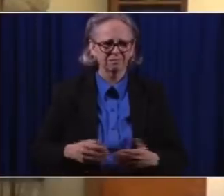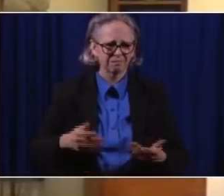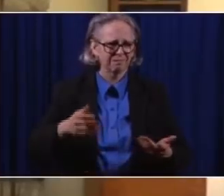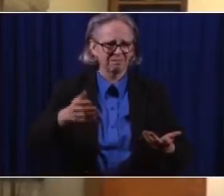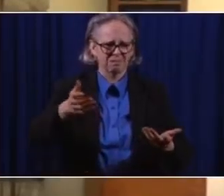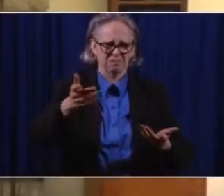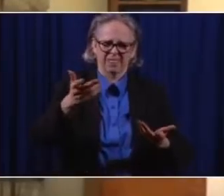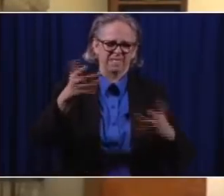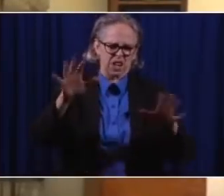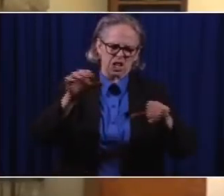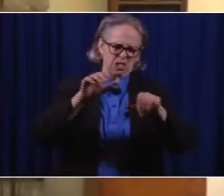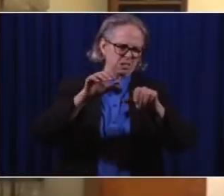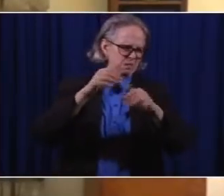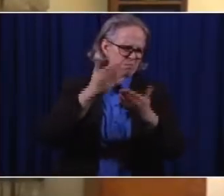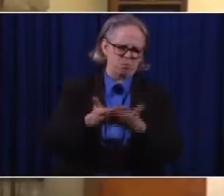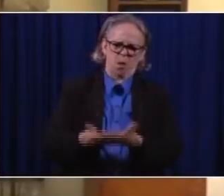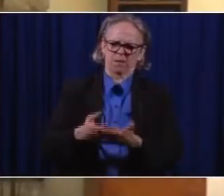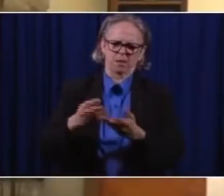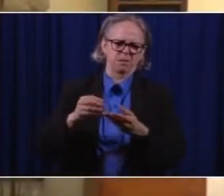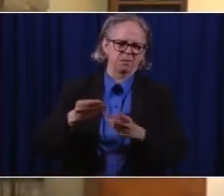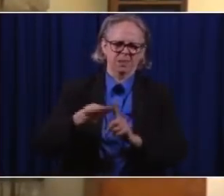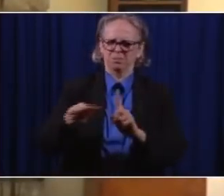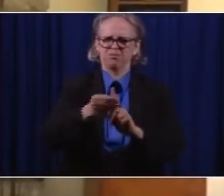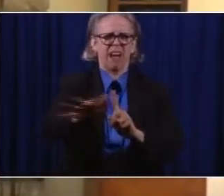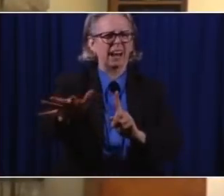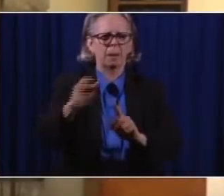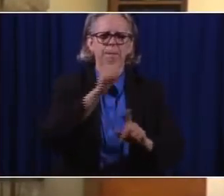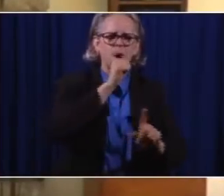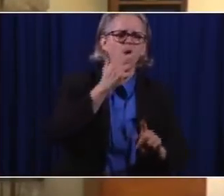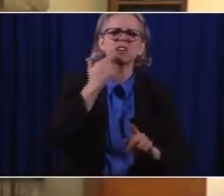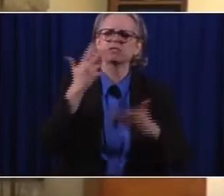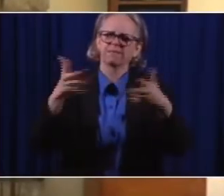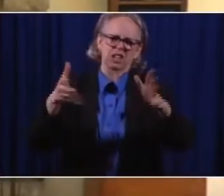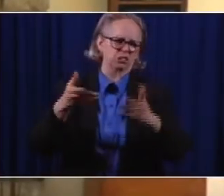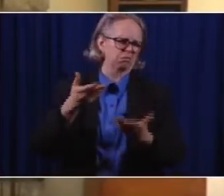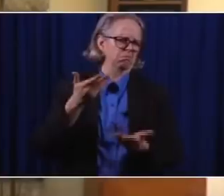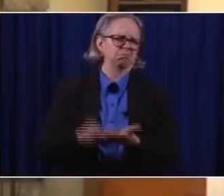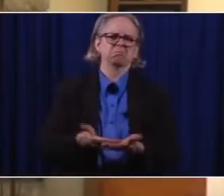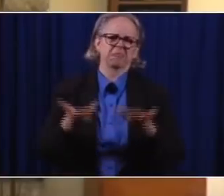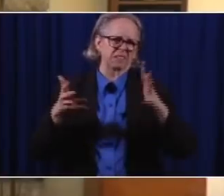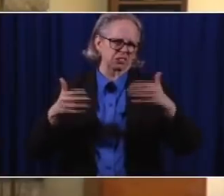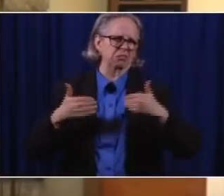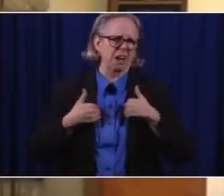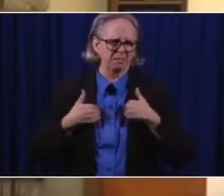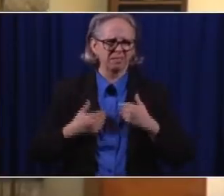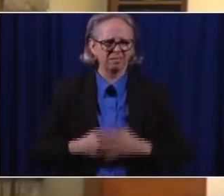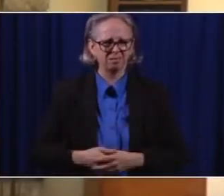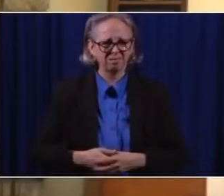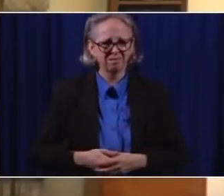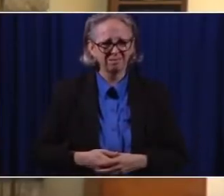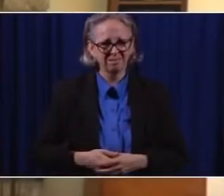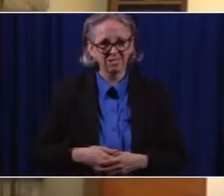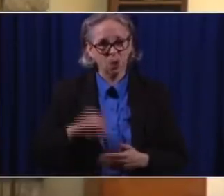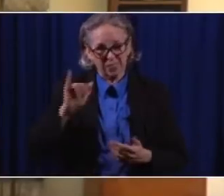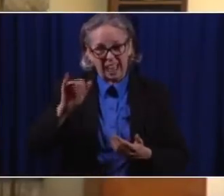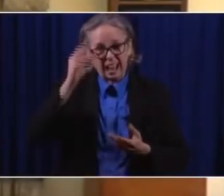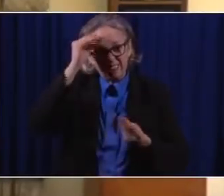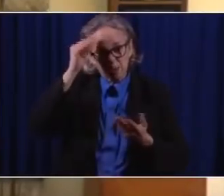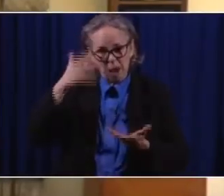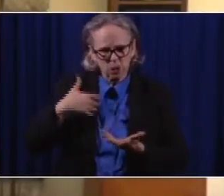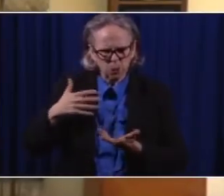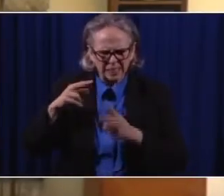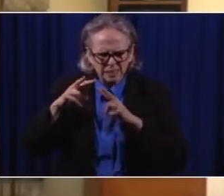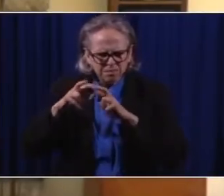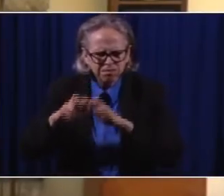occurred. And again, as I said at the beginning, when you try to analyze this and say, okay, what can we do to slow this